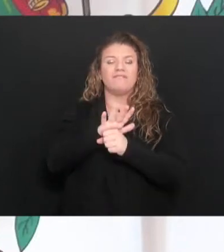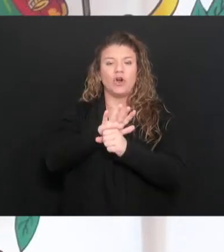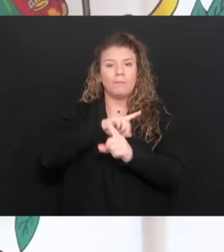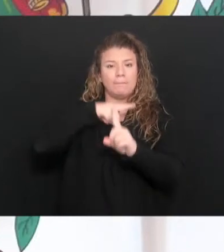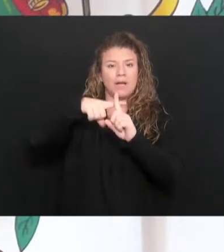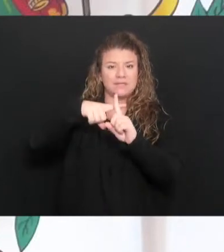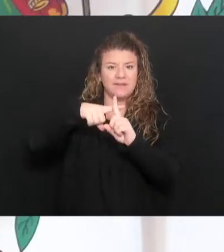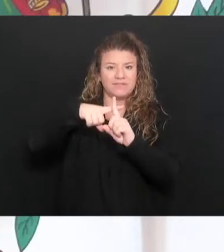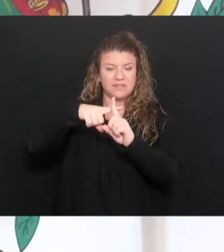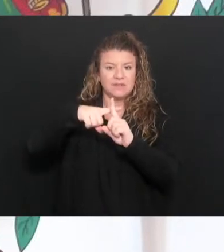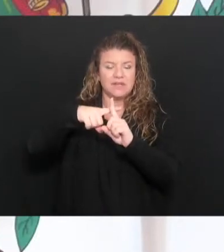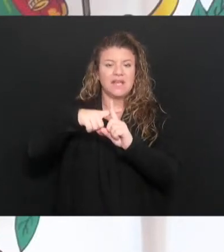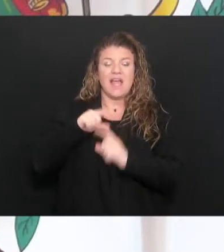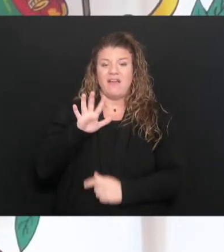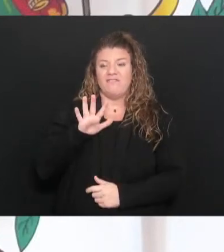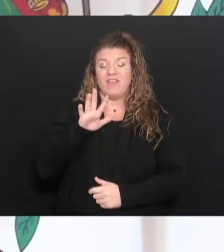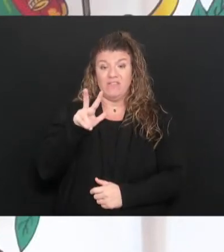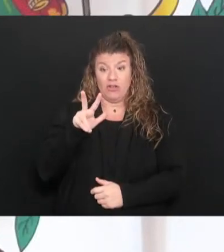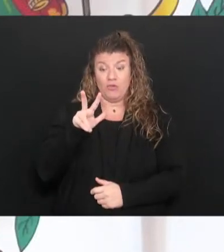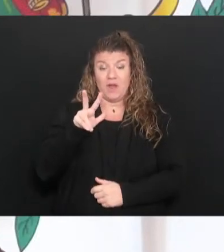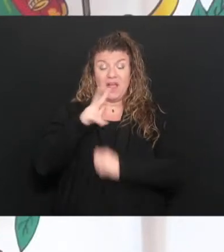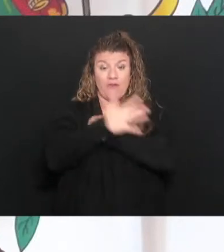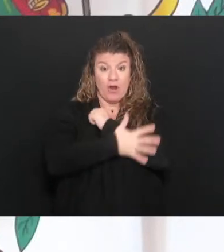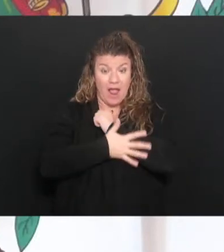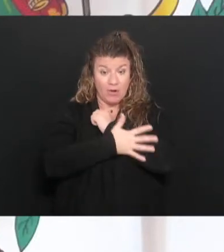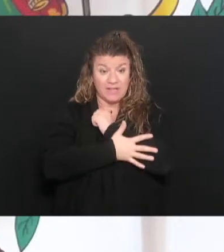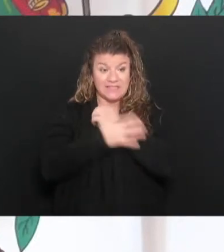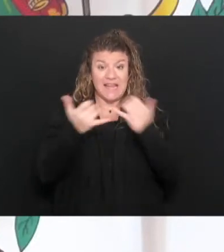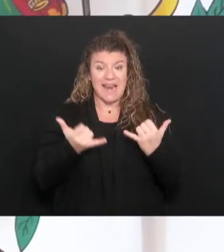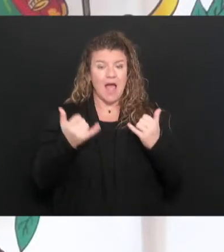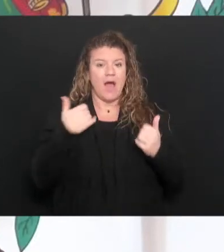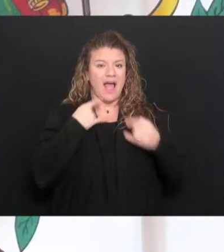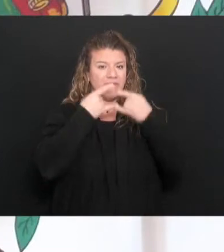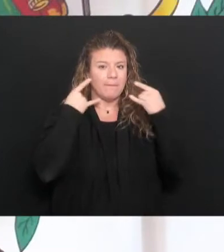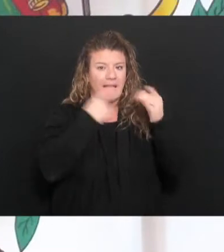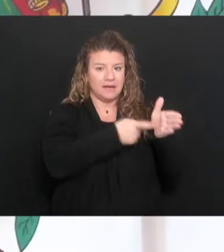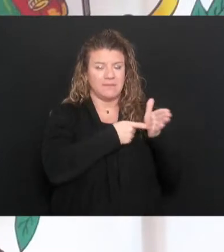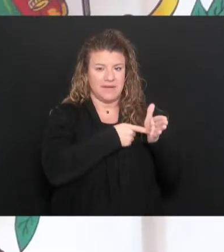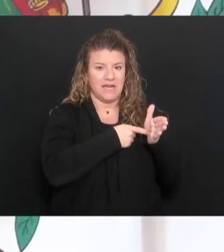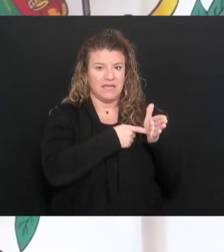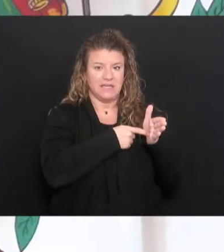cases, and 53 of our counties, have a mask mandate.